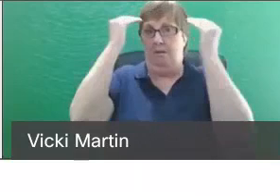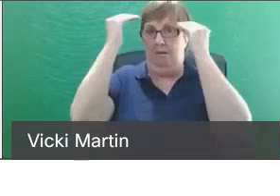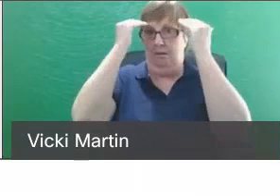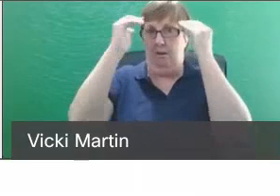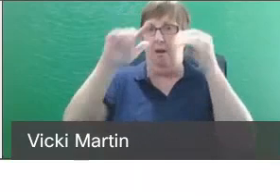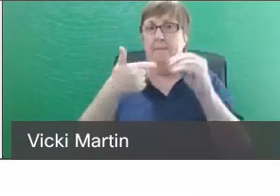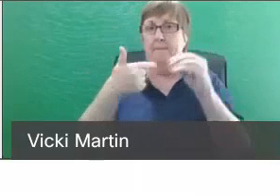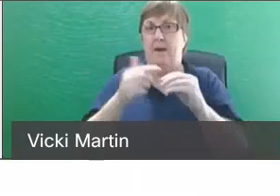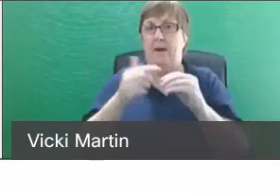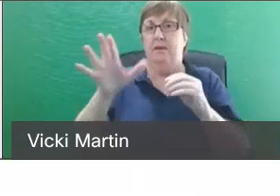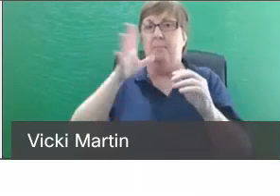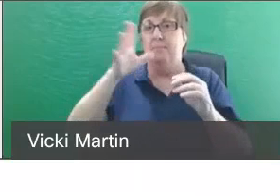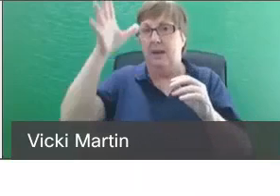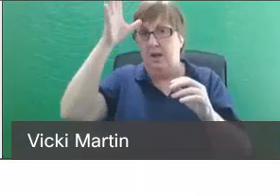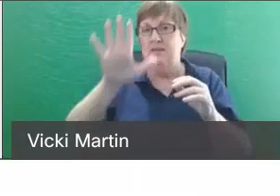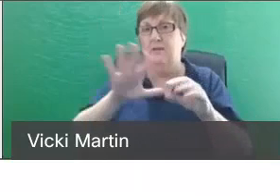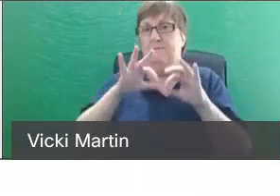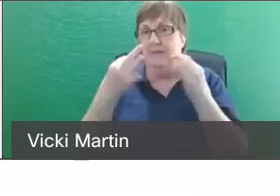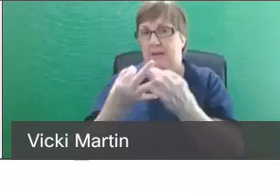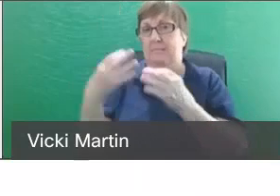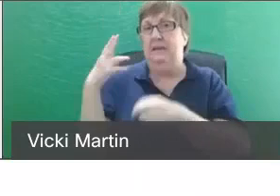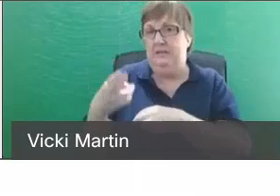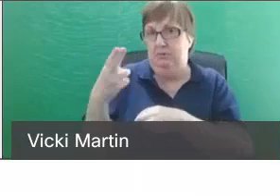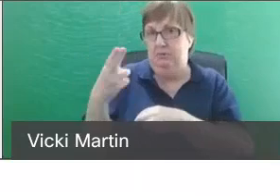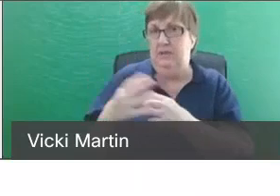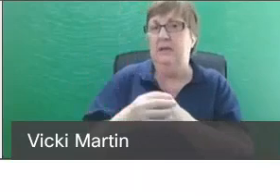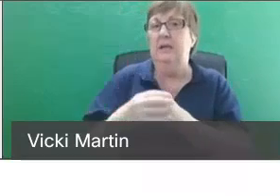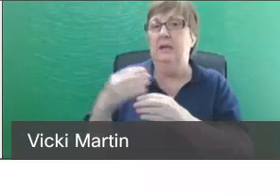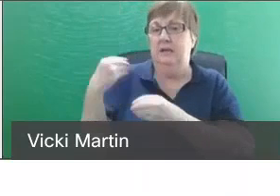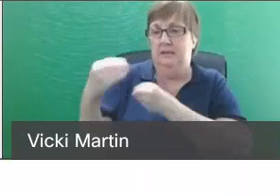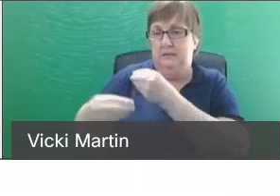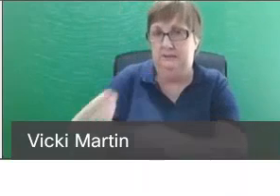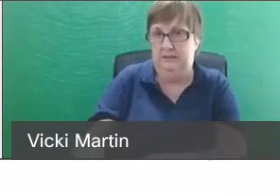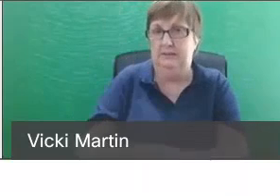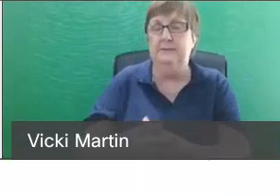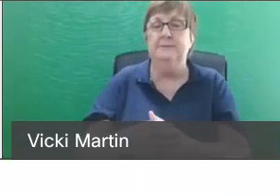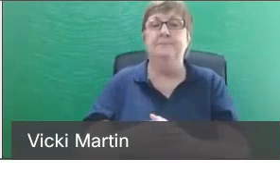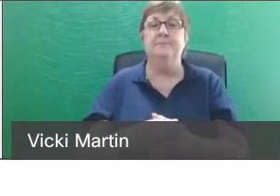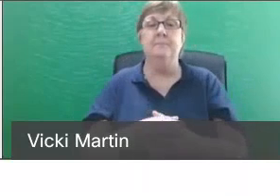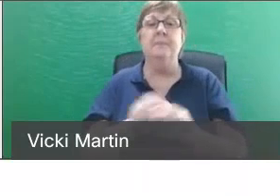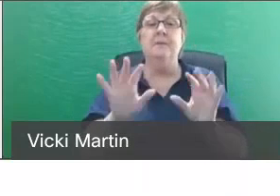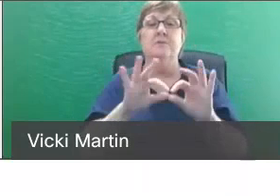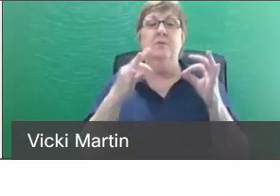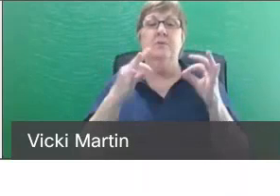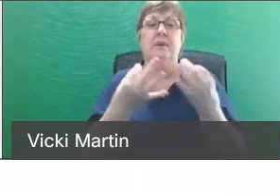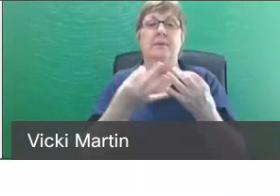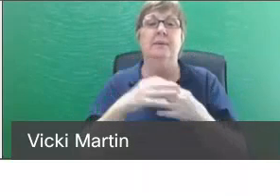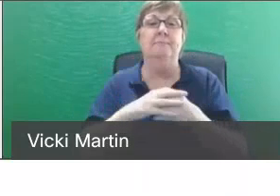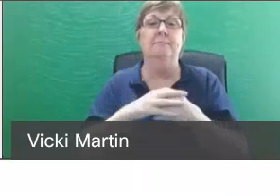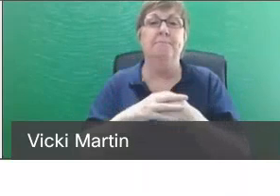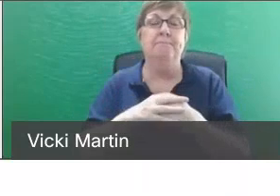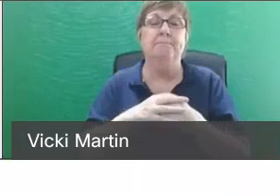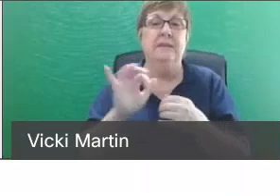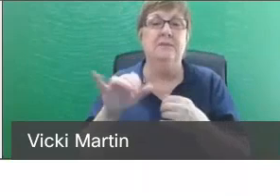they can kind of pinpoint certain, how they possibly could have it. So family history, genetics is one